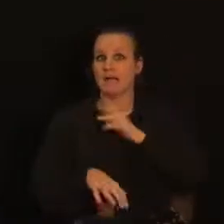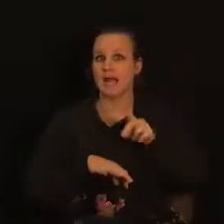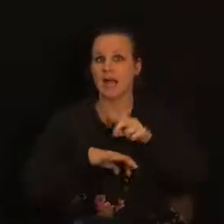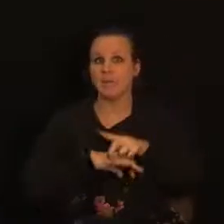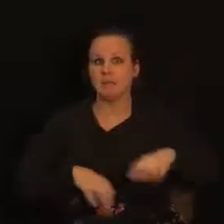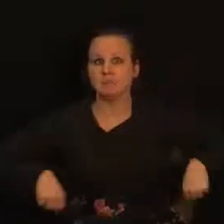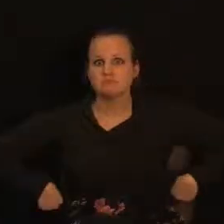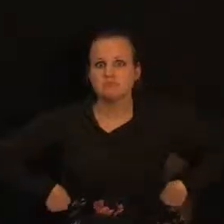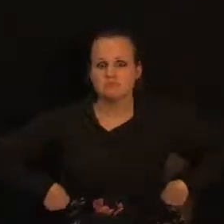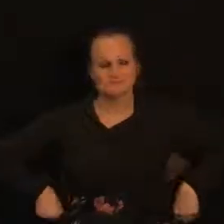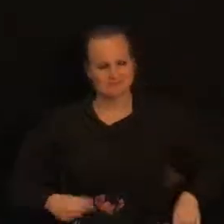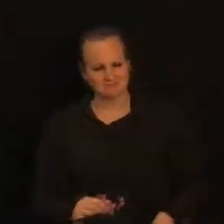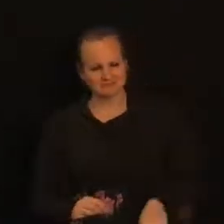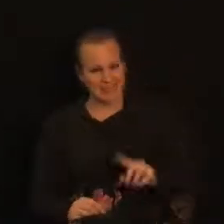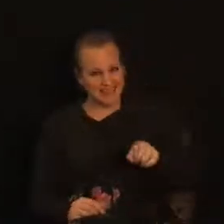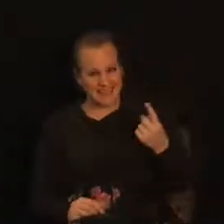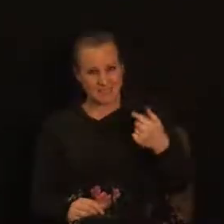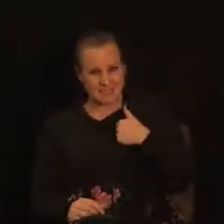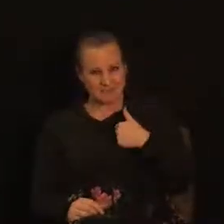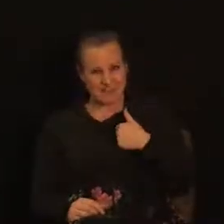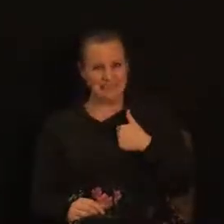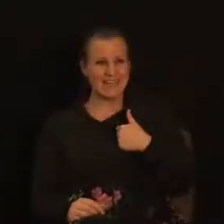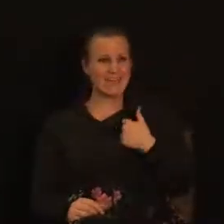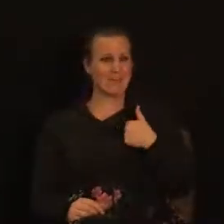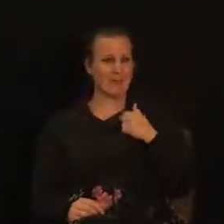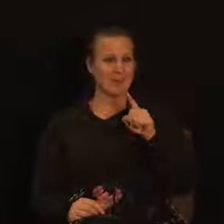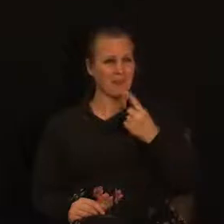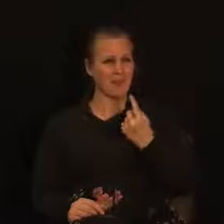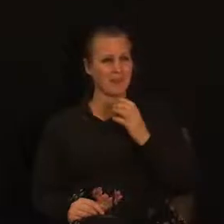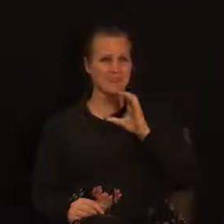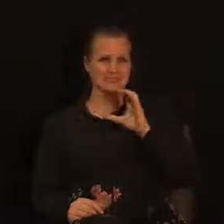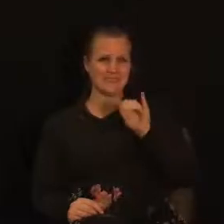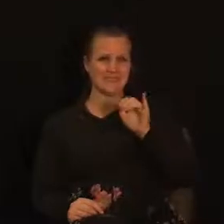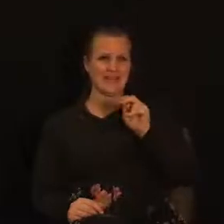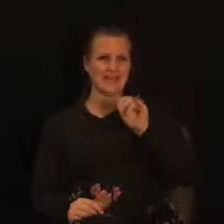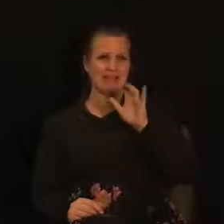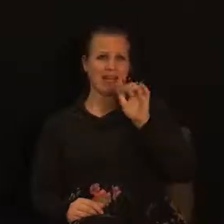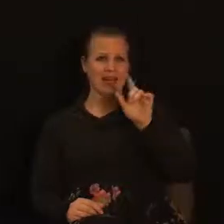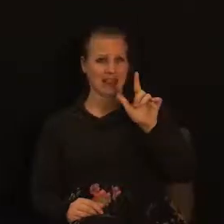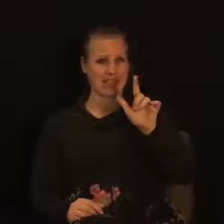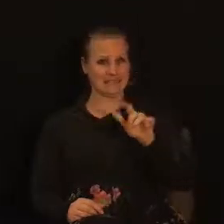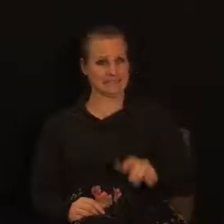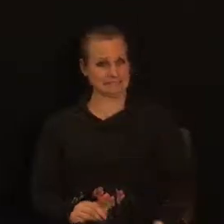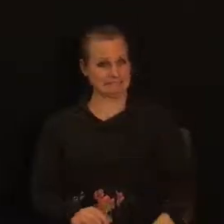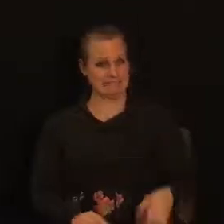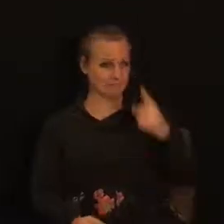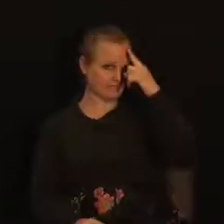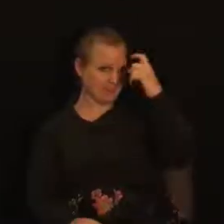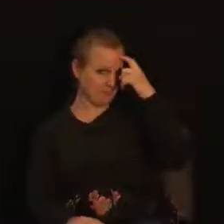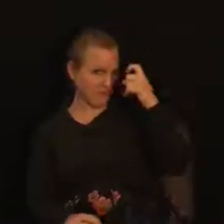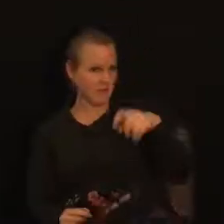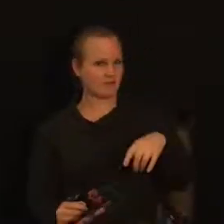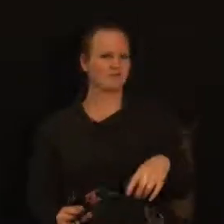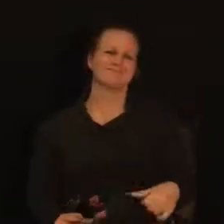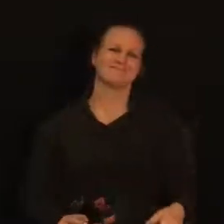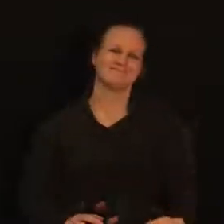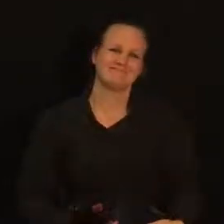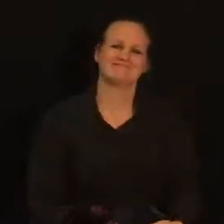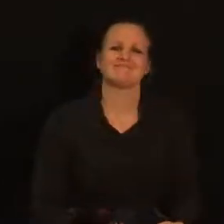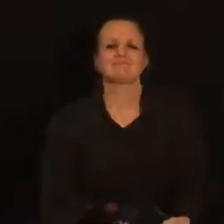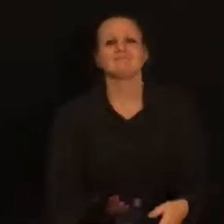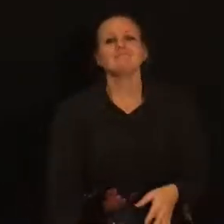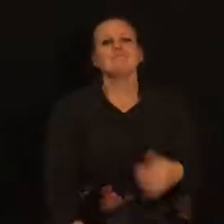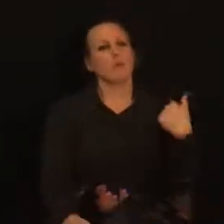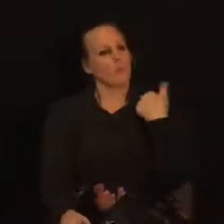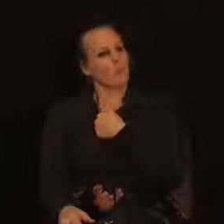Right? Is that just me? Am I the only cynical one? But the point is that we are willing to put